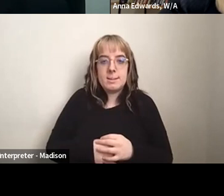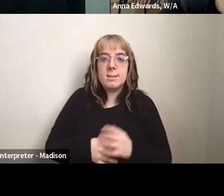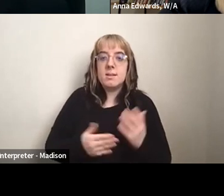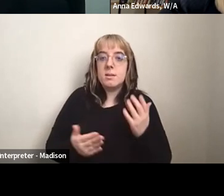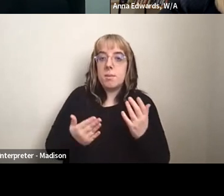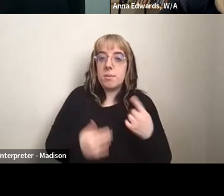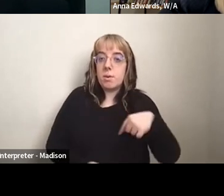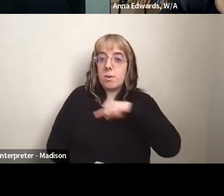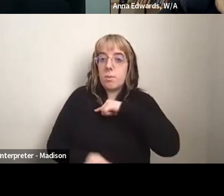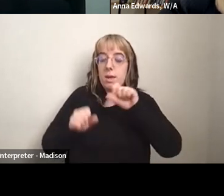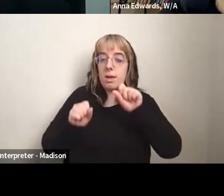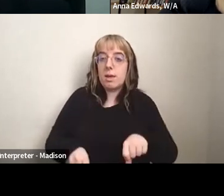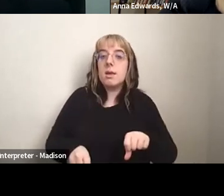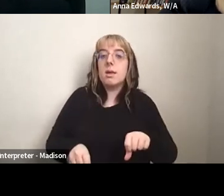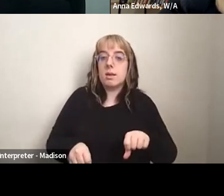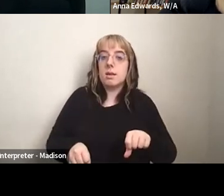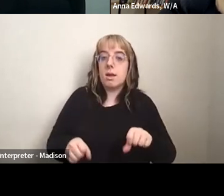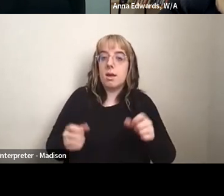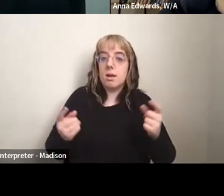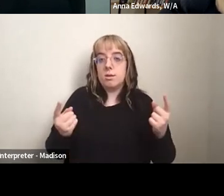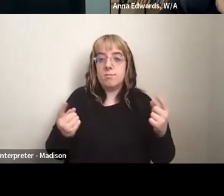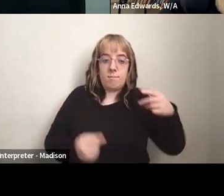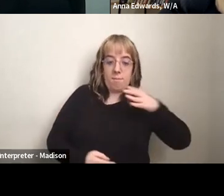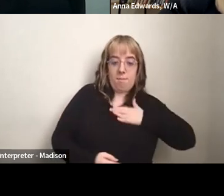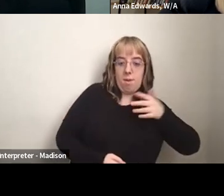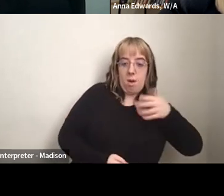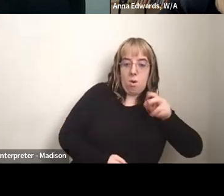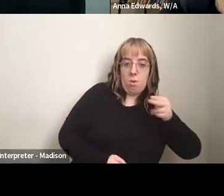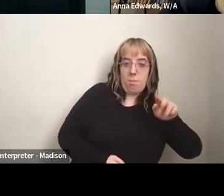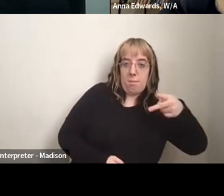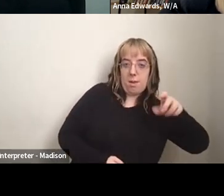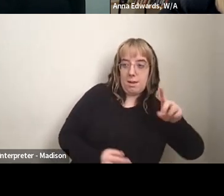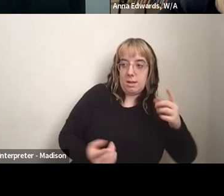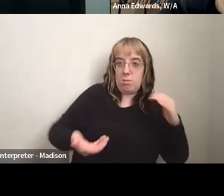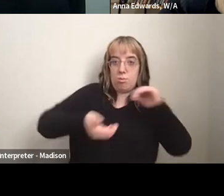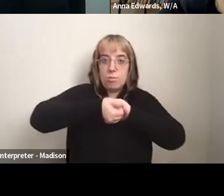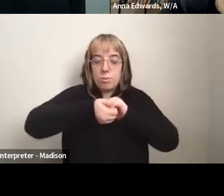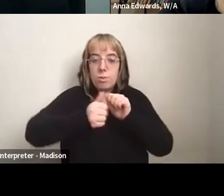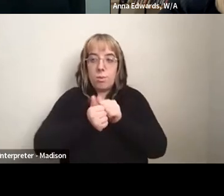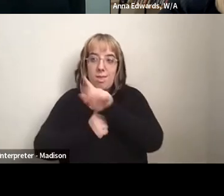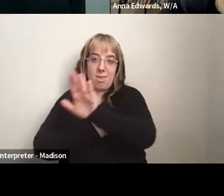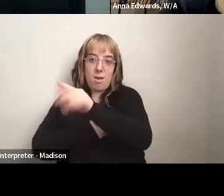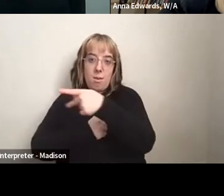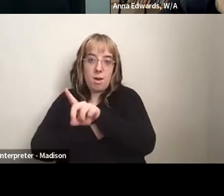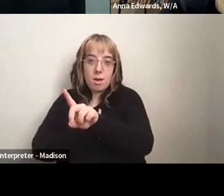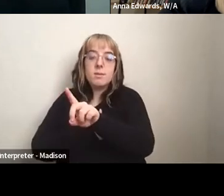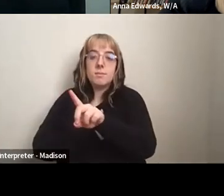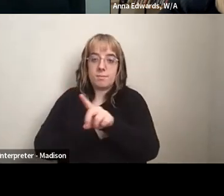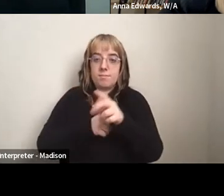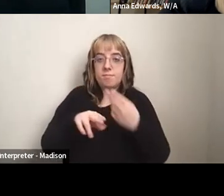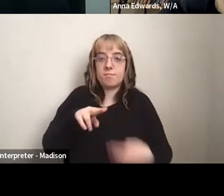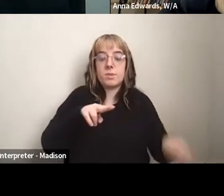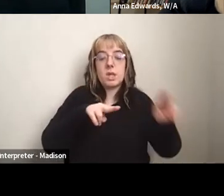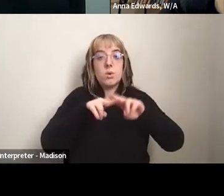can stand it up with our own side-by-side PD and be able to increase our